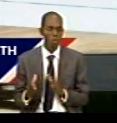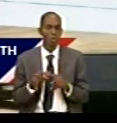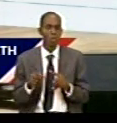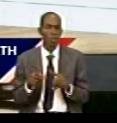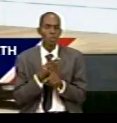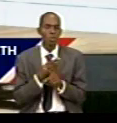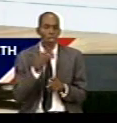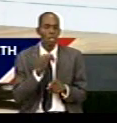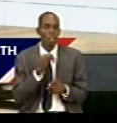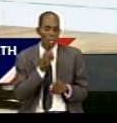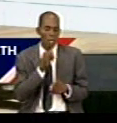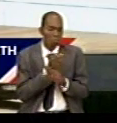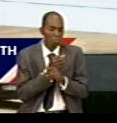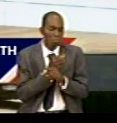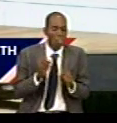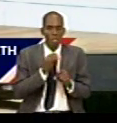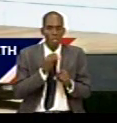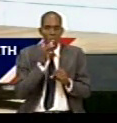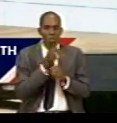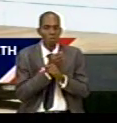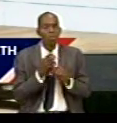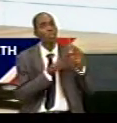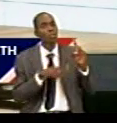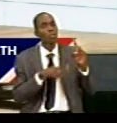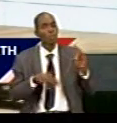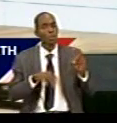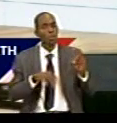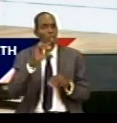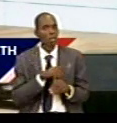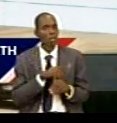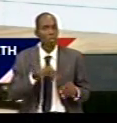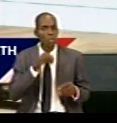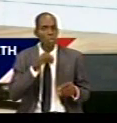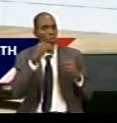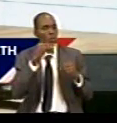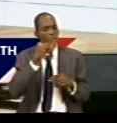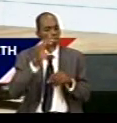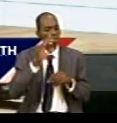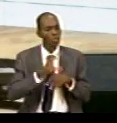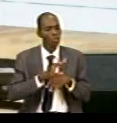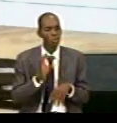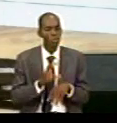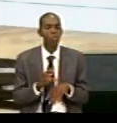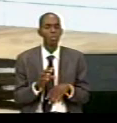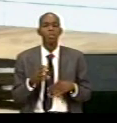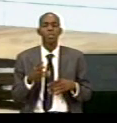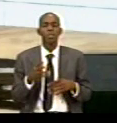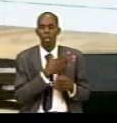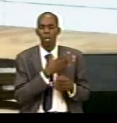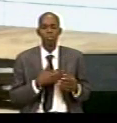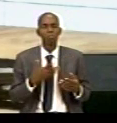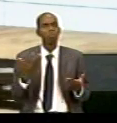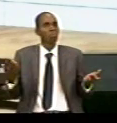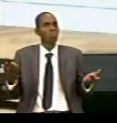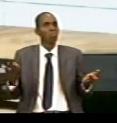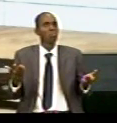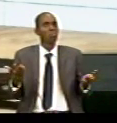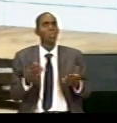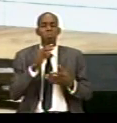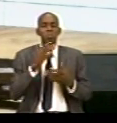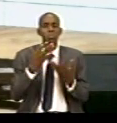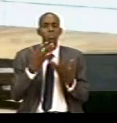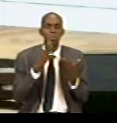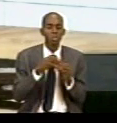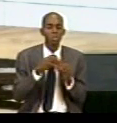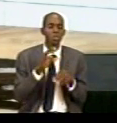I'm saved. The Lord is coming, is coming for the church. And whether the church is in the valley, or the